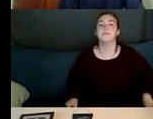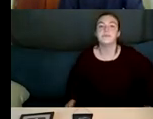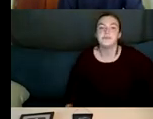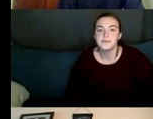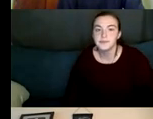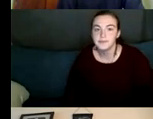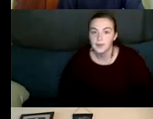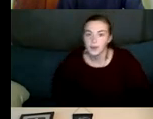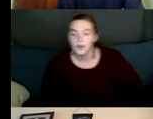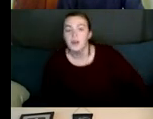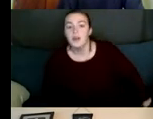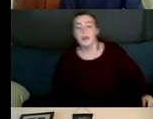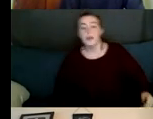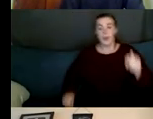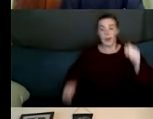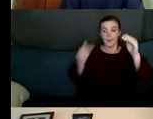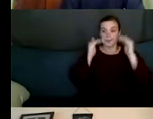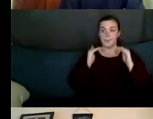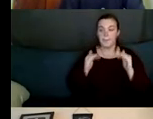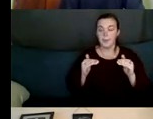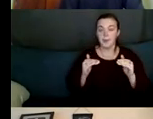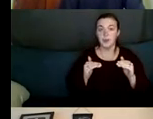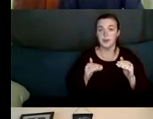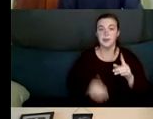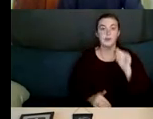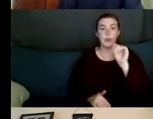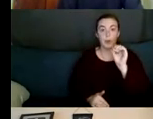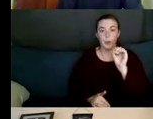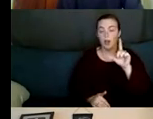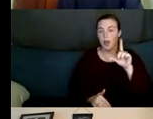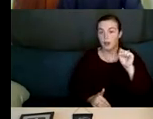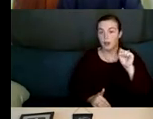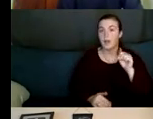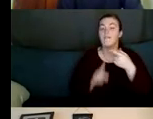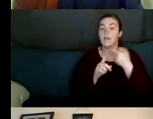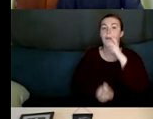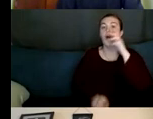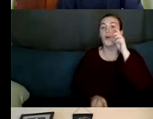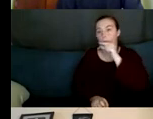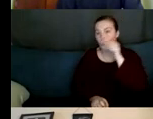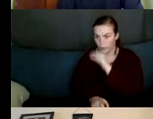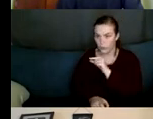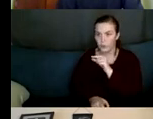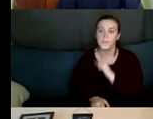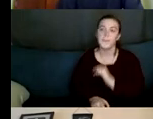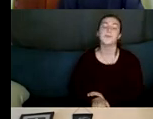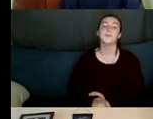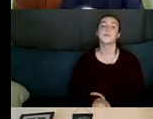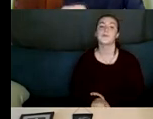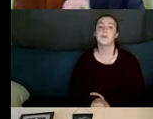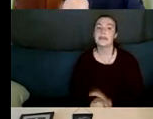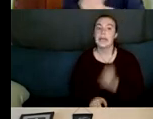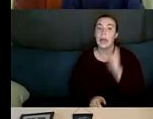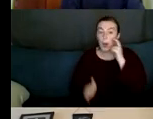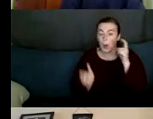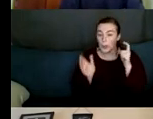Okay, so the next thing we're going to look at are tools that are in the Google Suite. You might notice